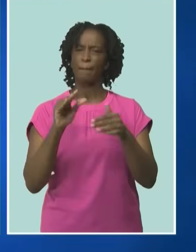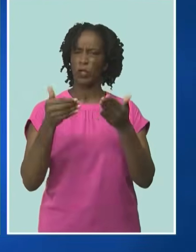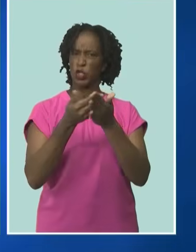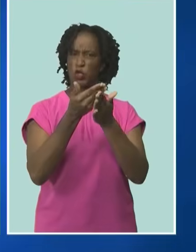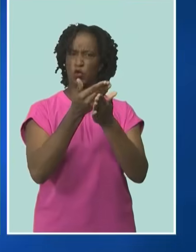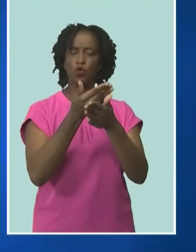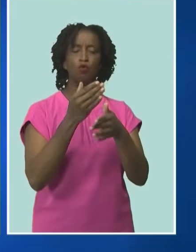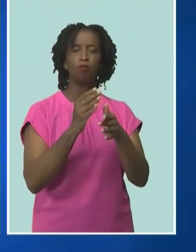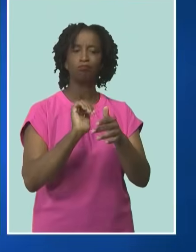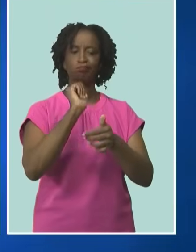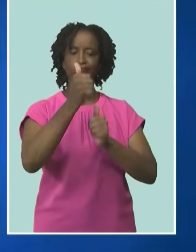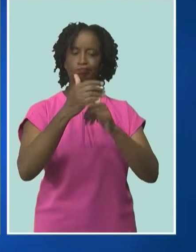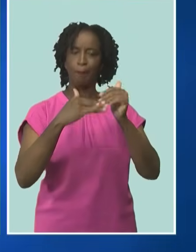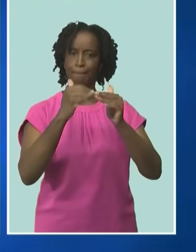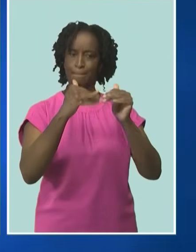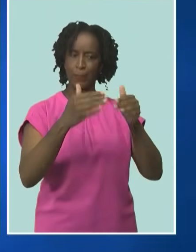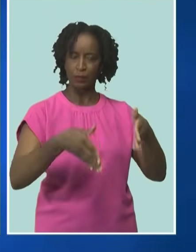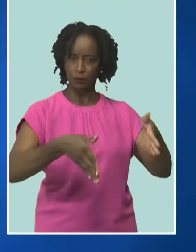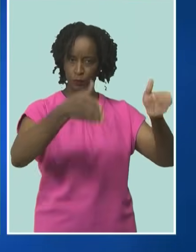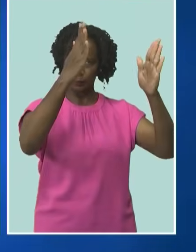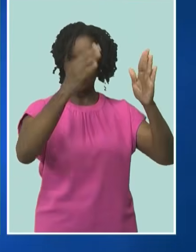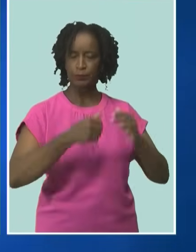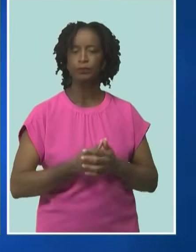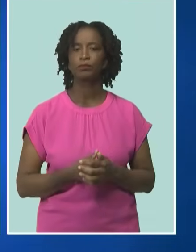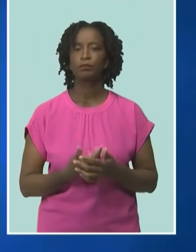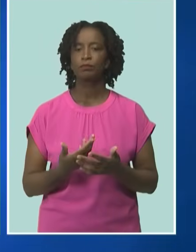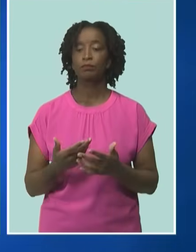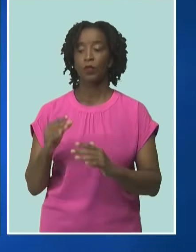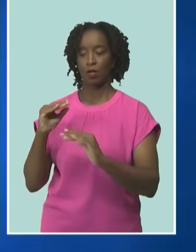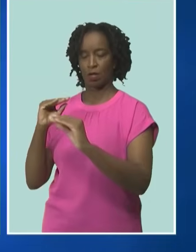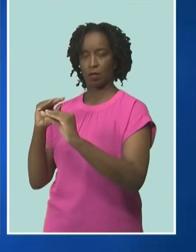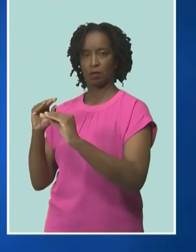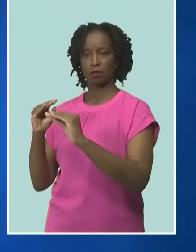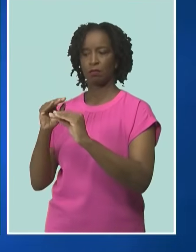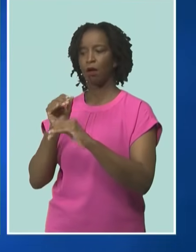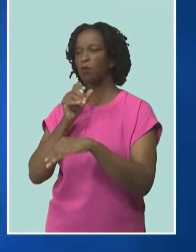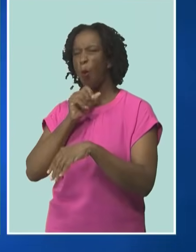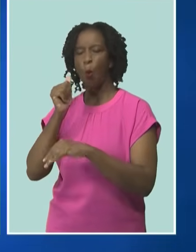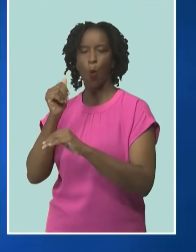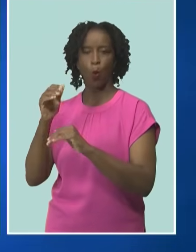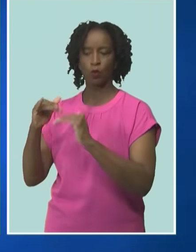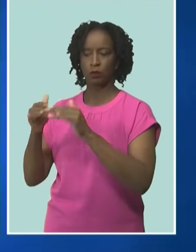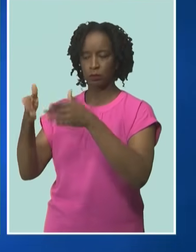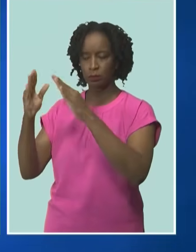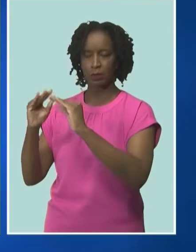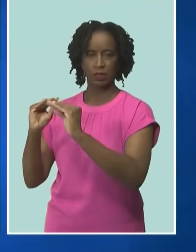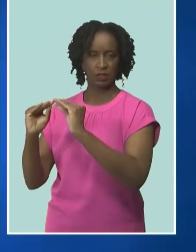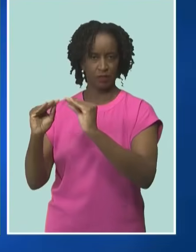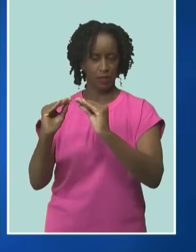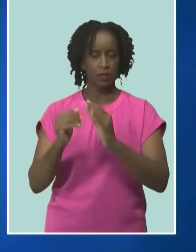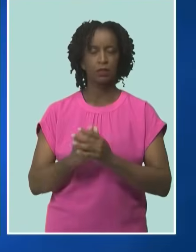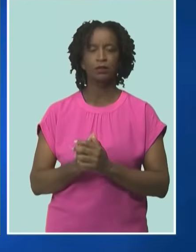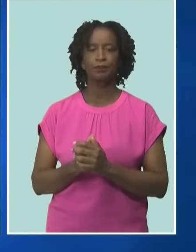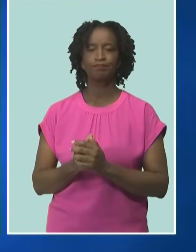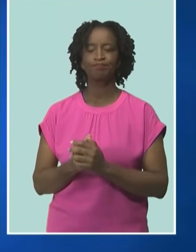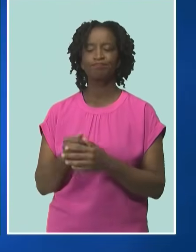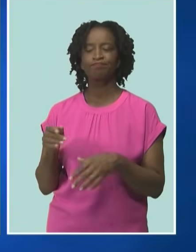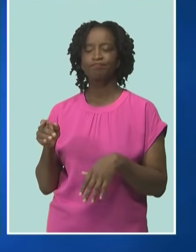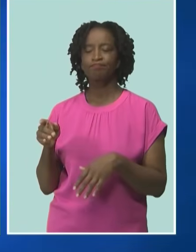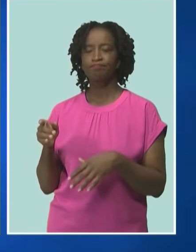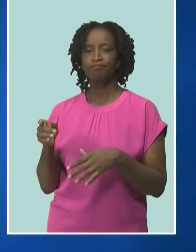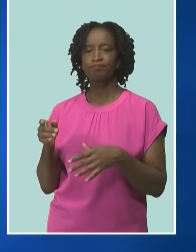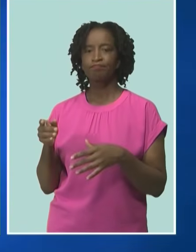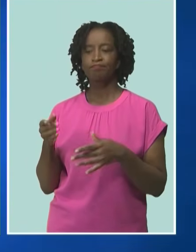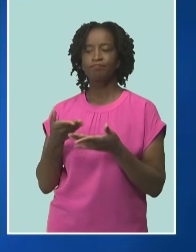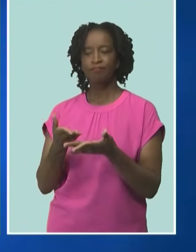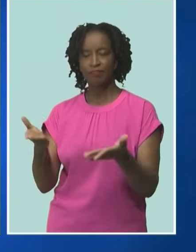and each time there is a refurbishment or each time a new entity has been constructed, they have a tendency to be